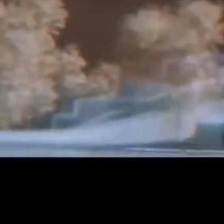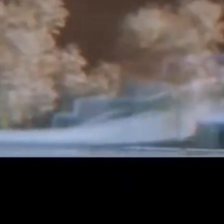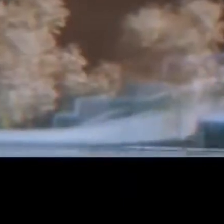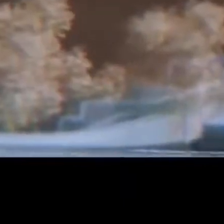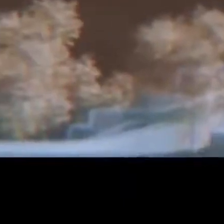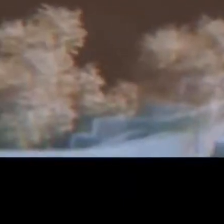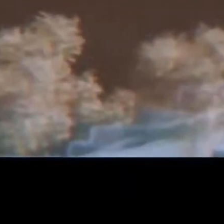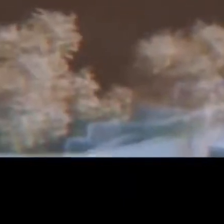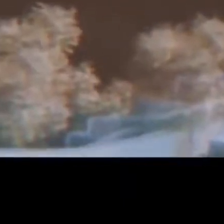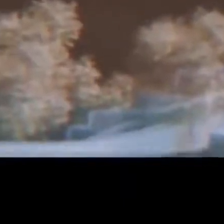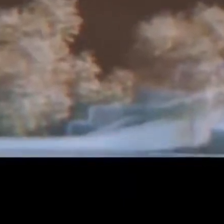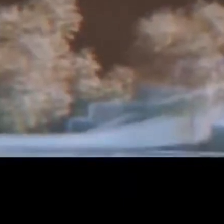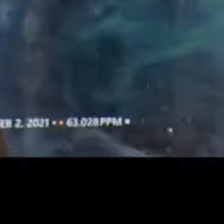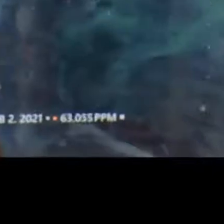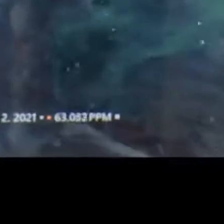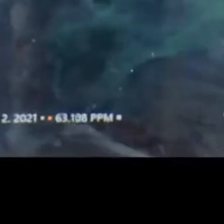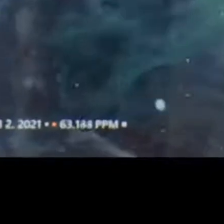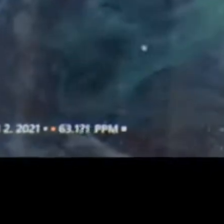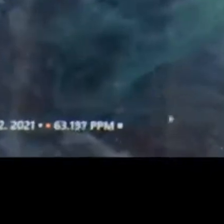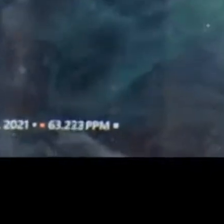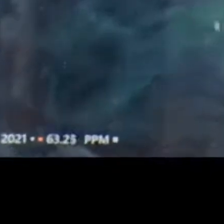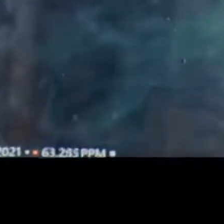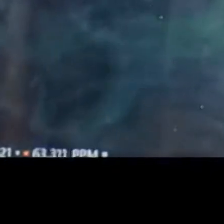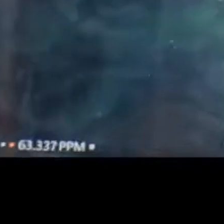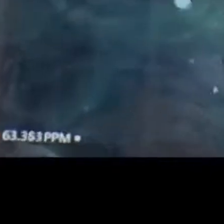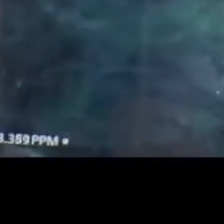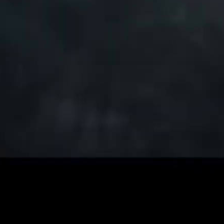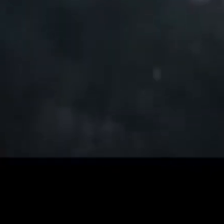enhances, not limits, humanity.